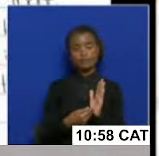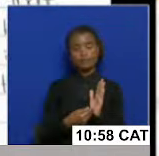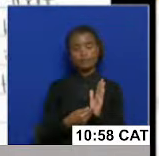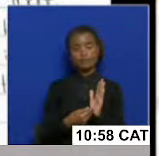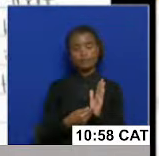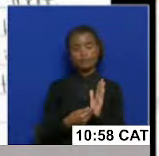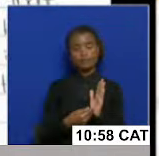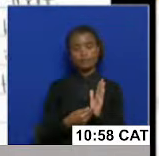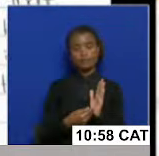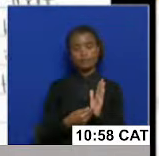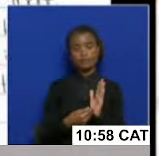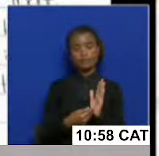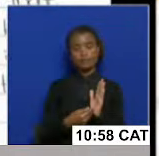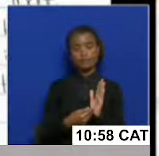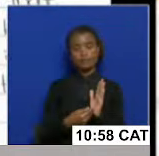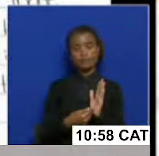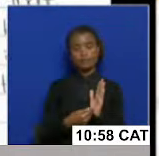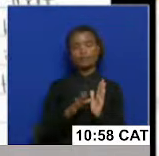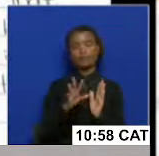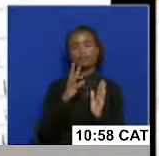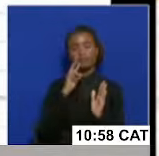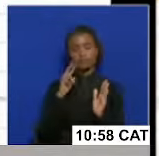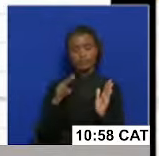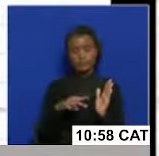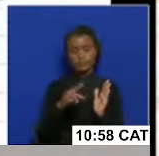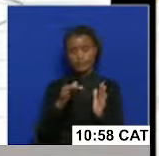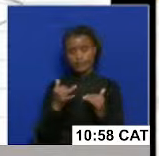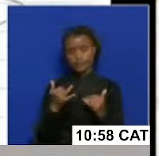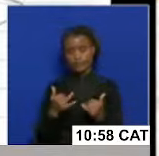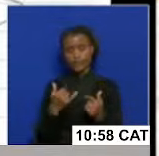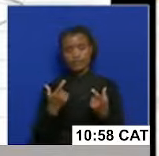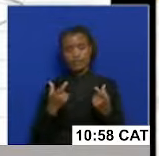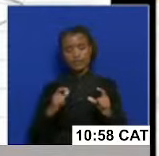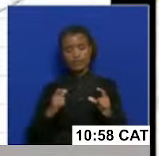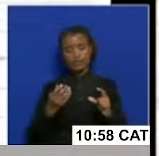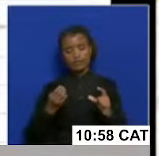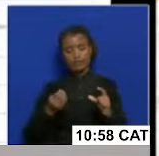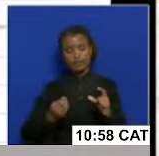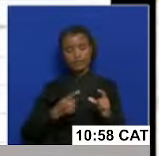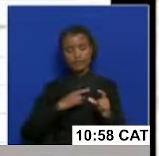I'll give you the paragraph number right now. The paragraphs are not numbered.